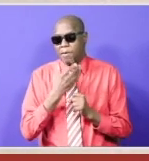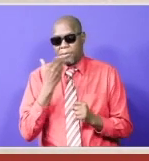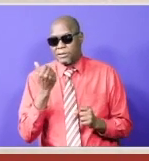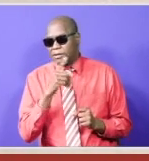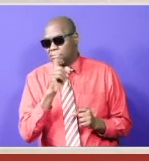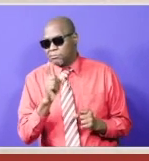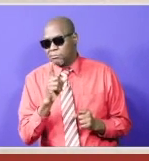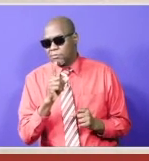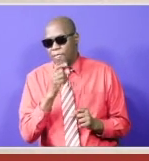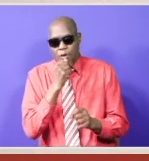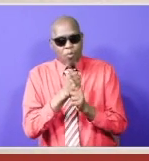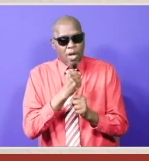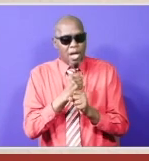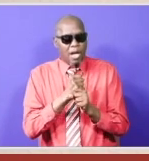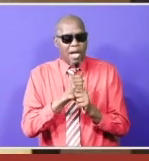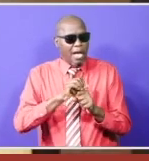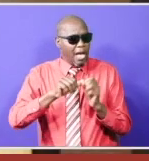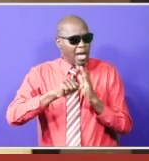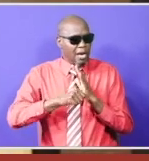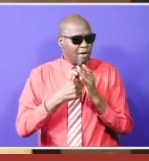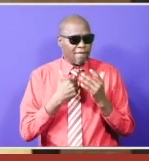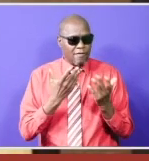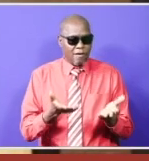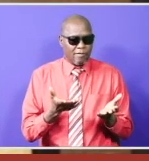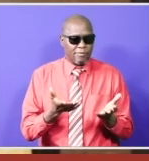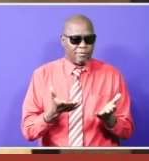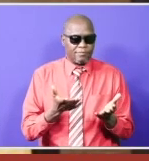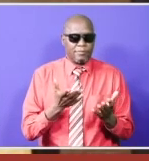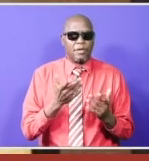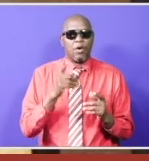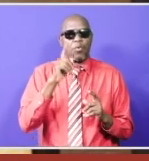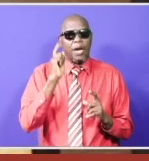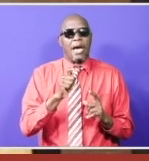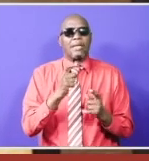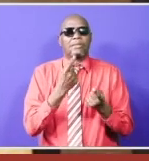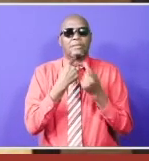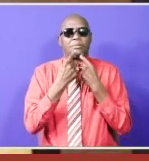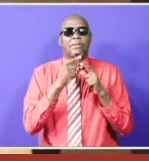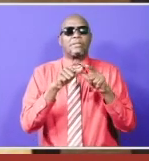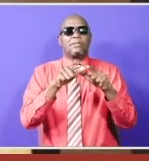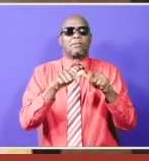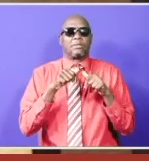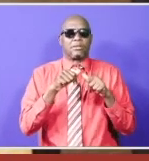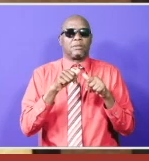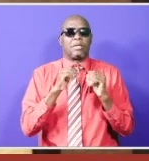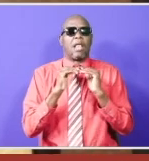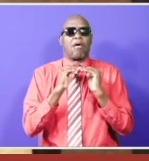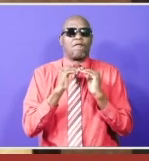more productive? There's a question there. So we need to speak to the demands of the labor market